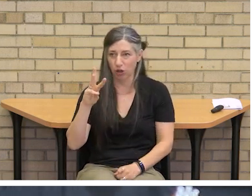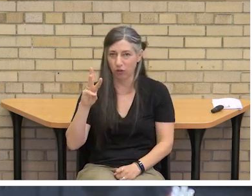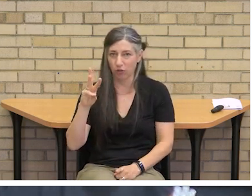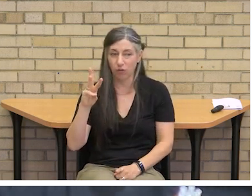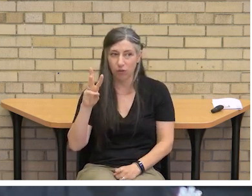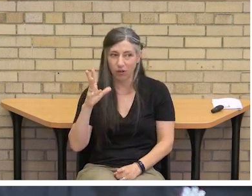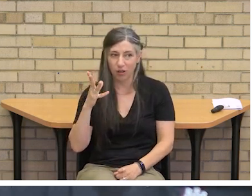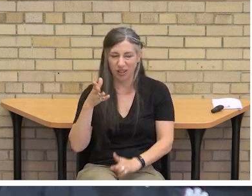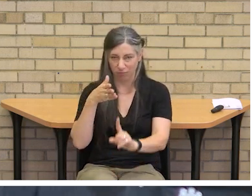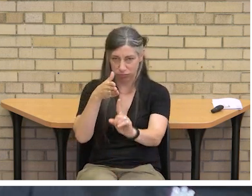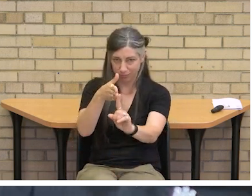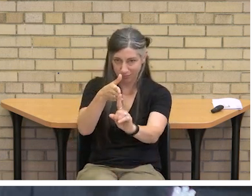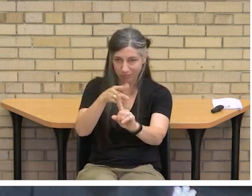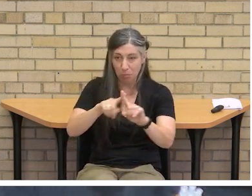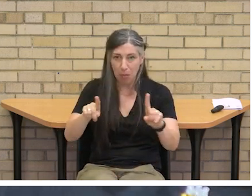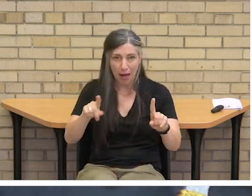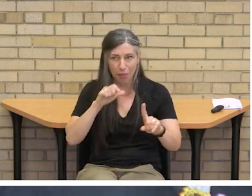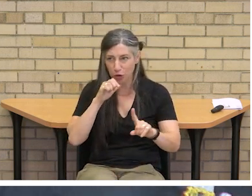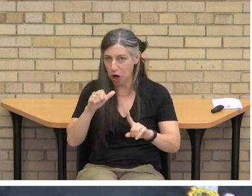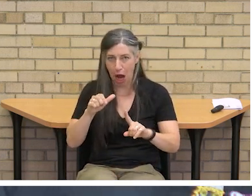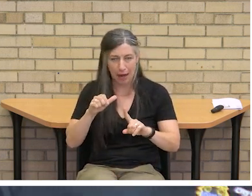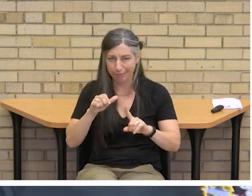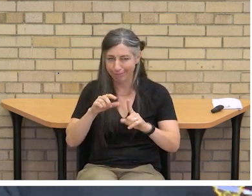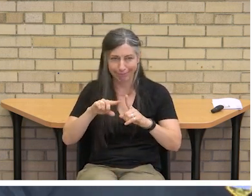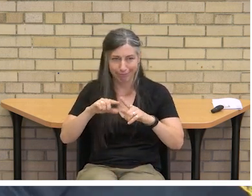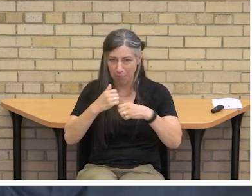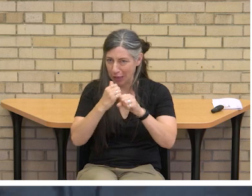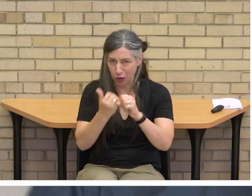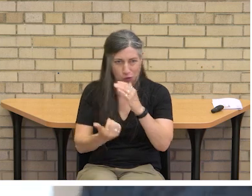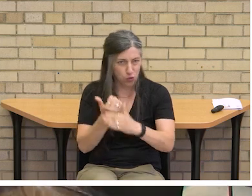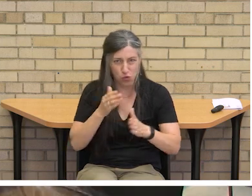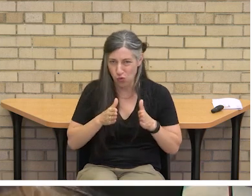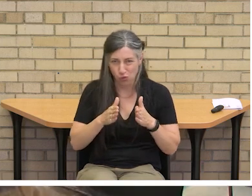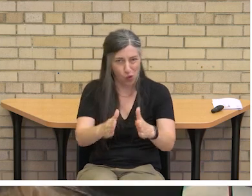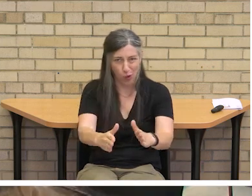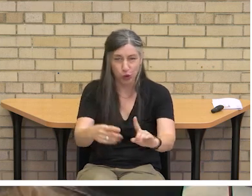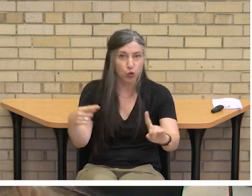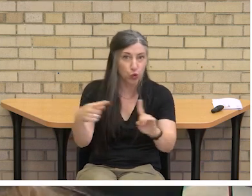the direction of Parkview, right, but they're not cutting trails up to Parkview. Right.